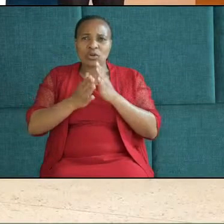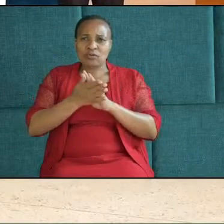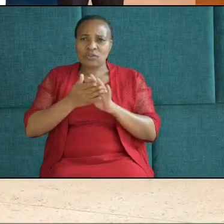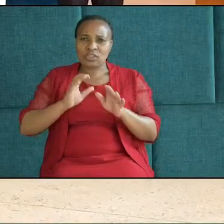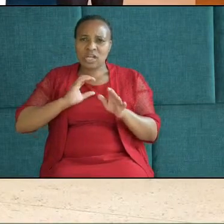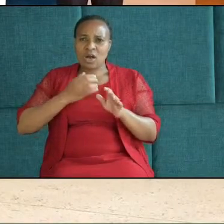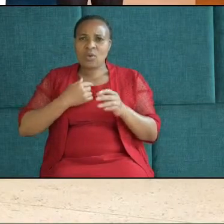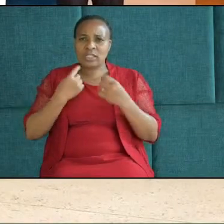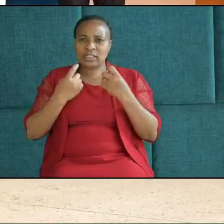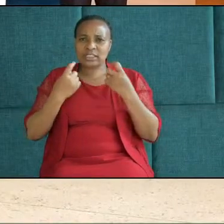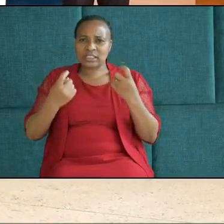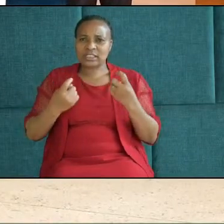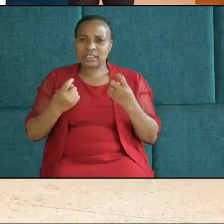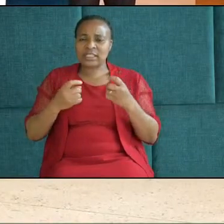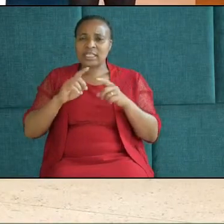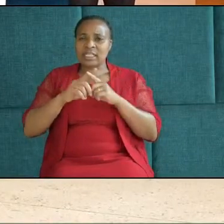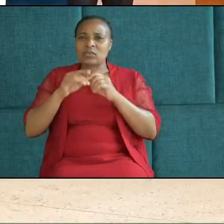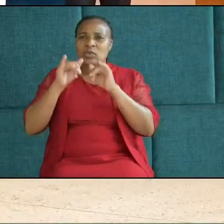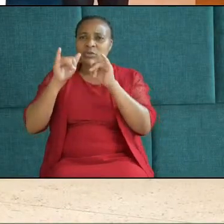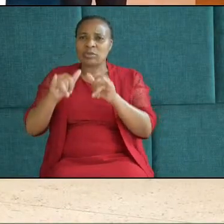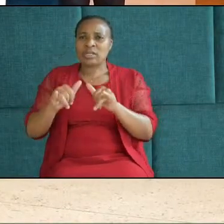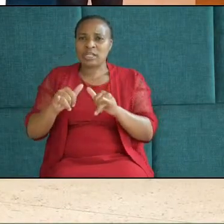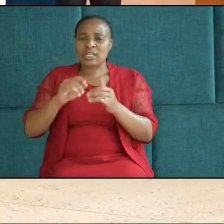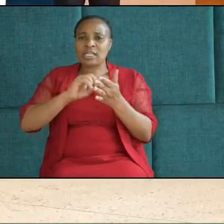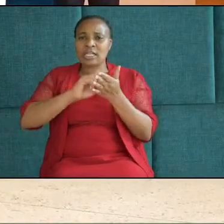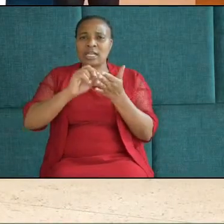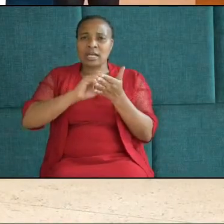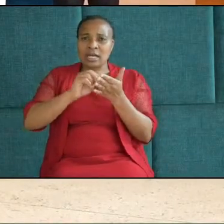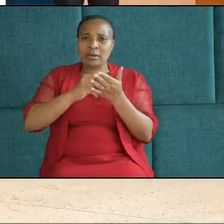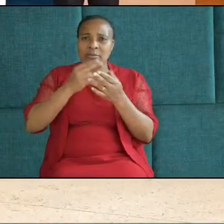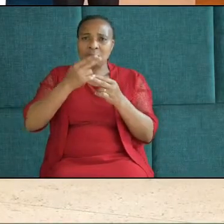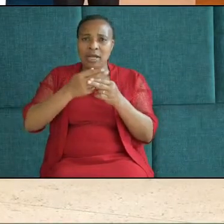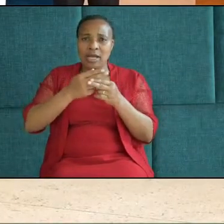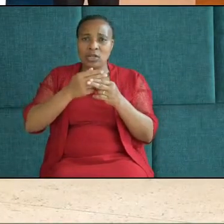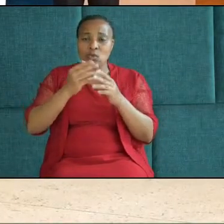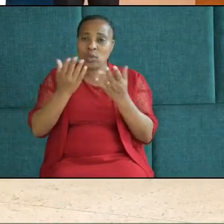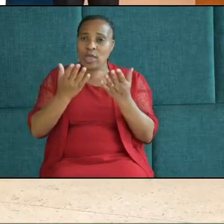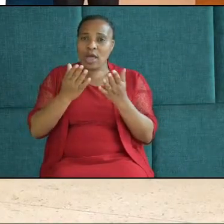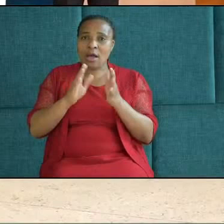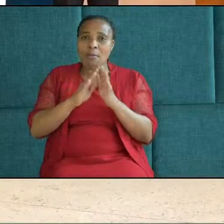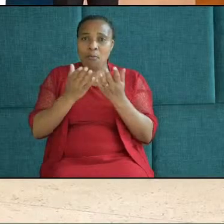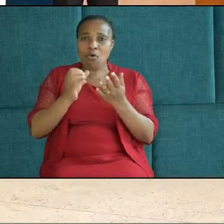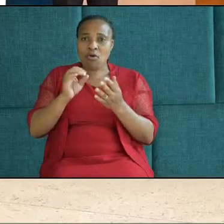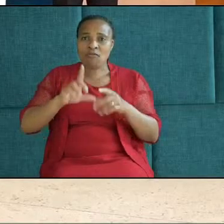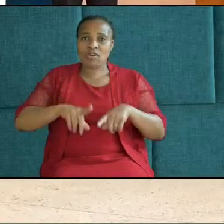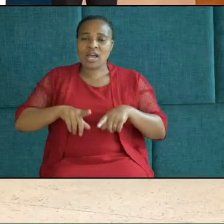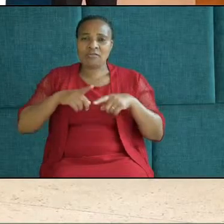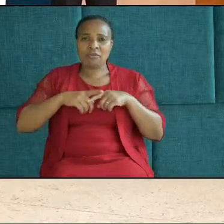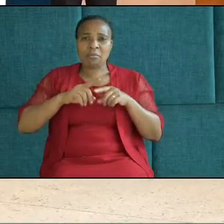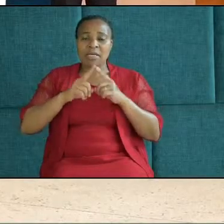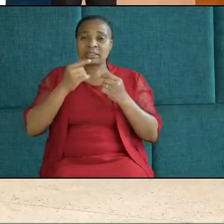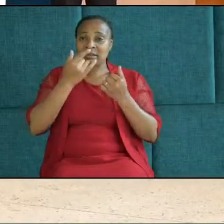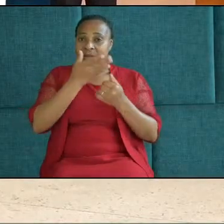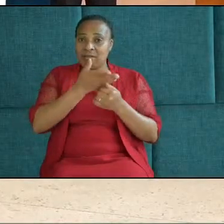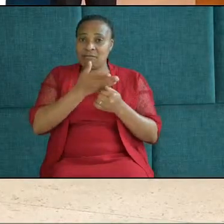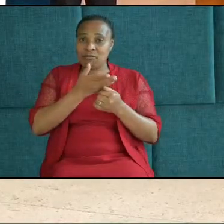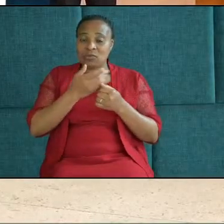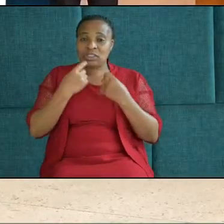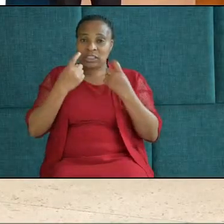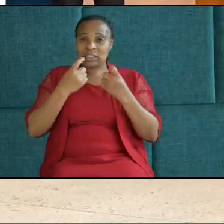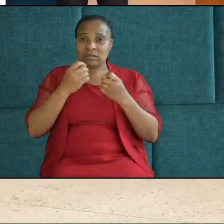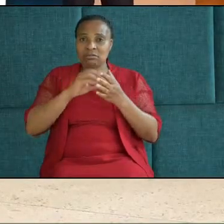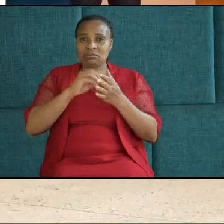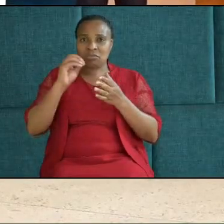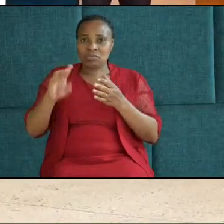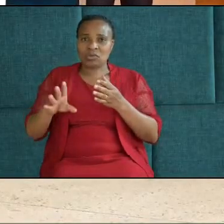their names remain in the book of life. But if not, their names are removed from the book of life.